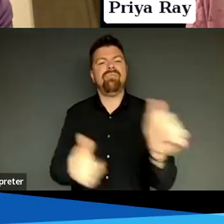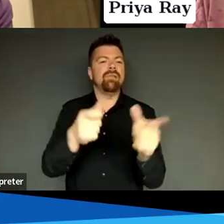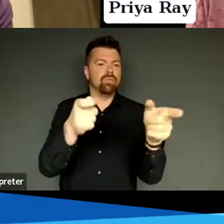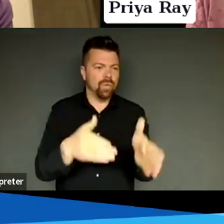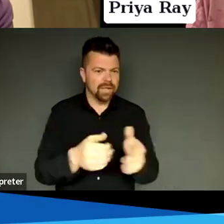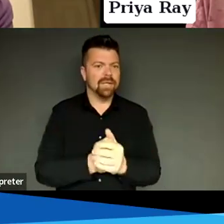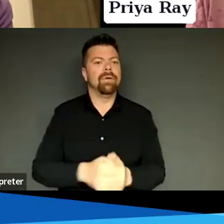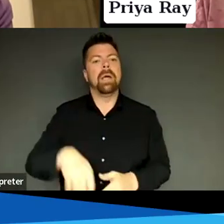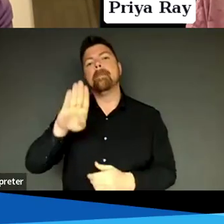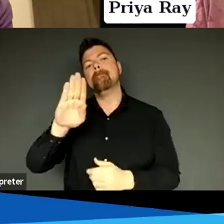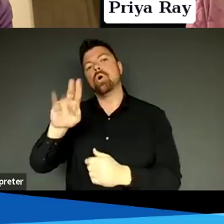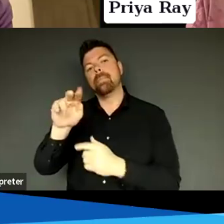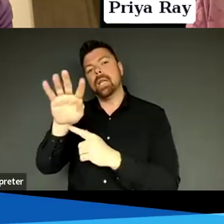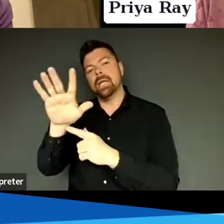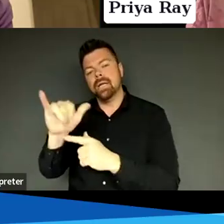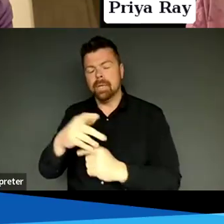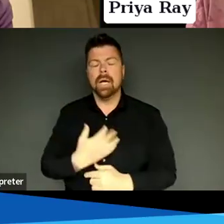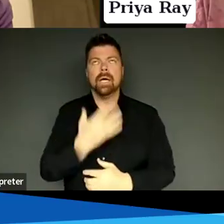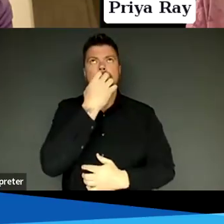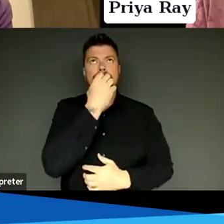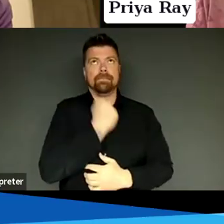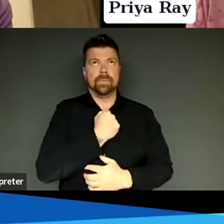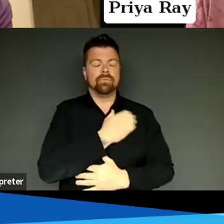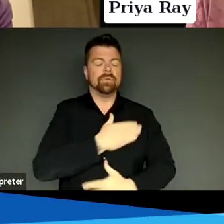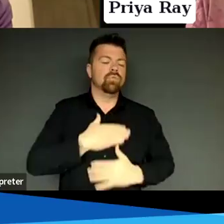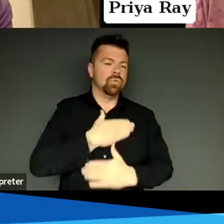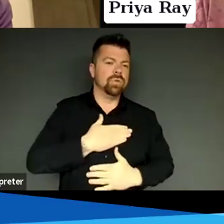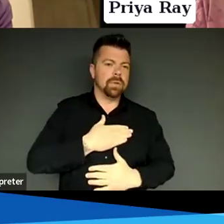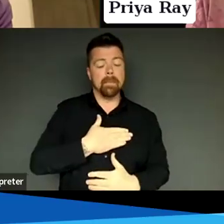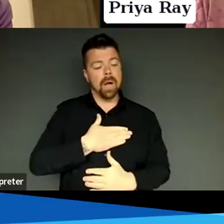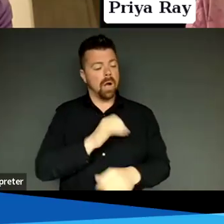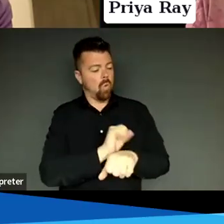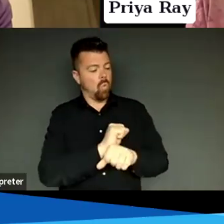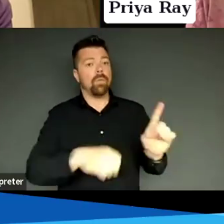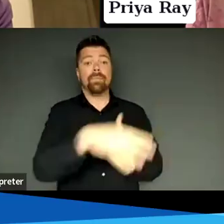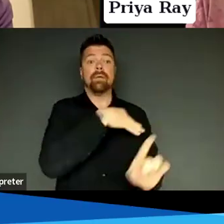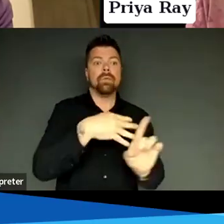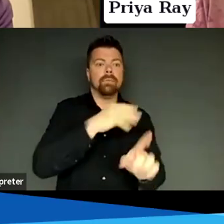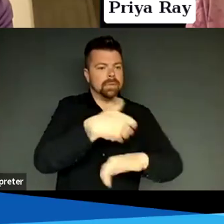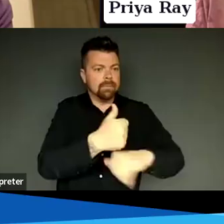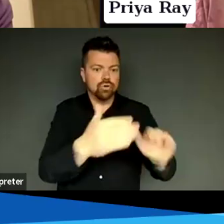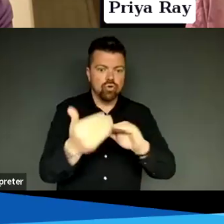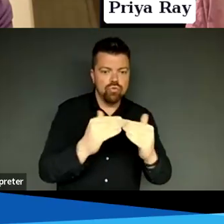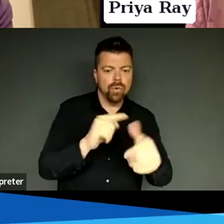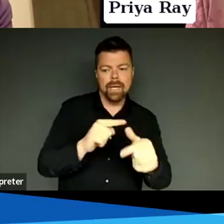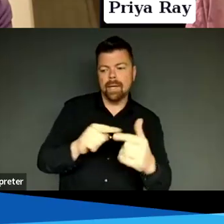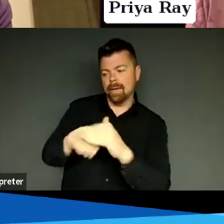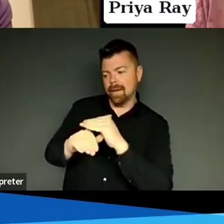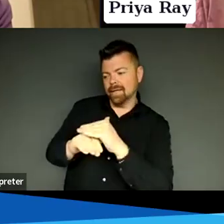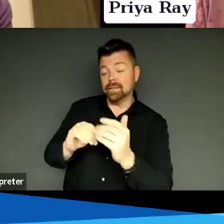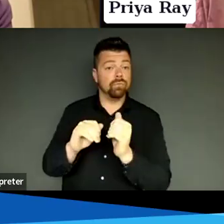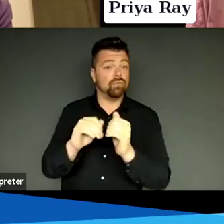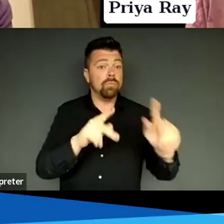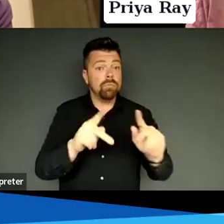so grateful that I get to work at a place where it's all about creating community and access for people to be